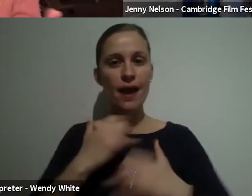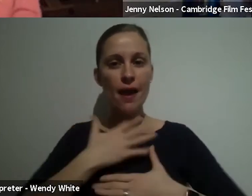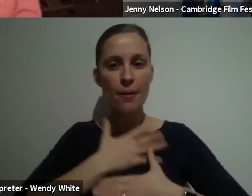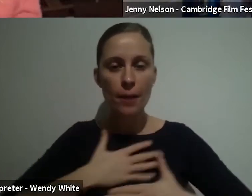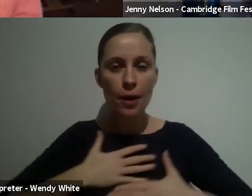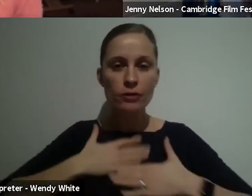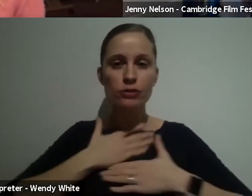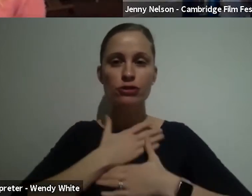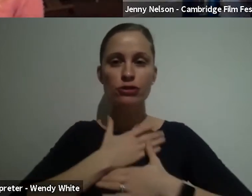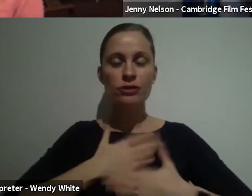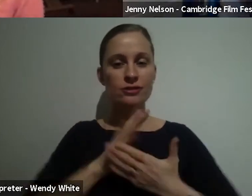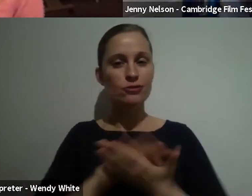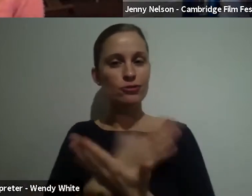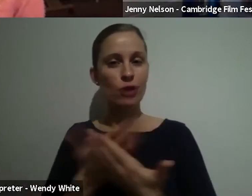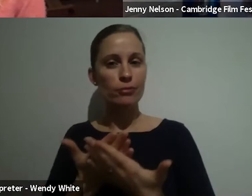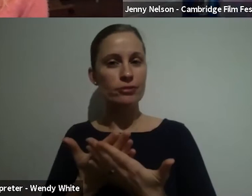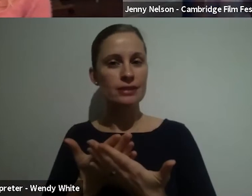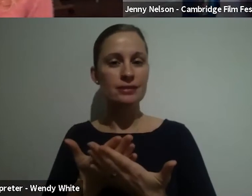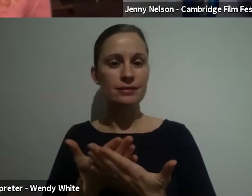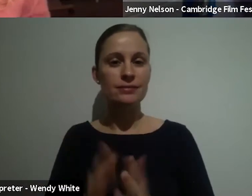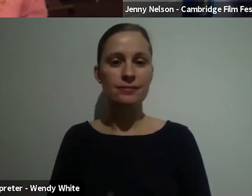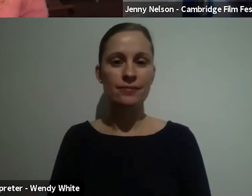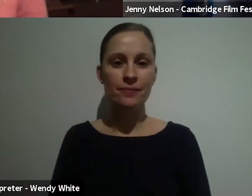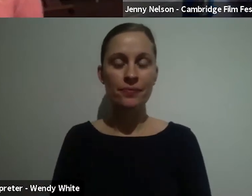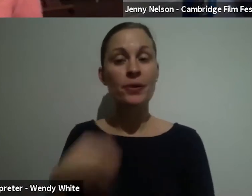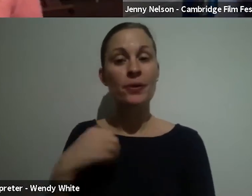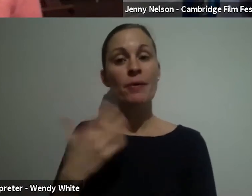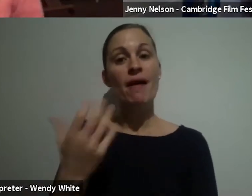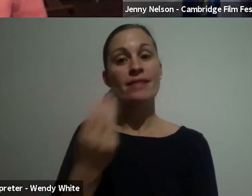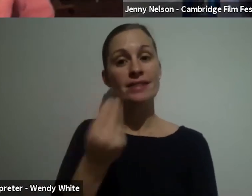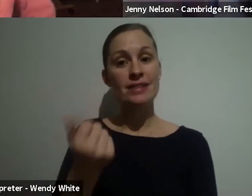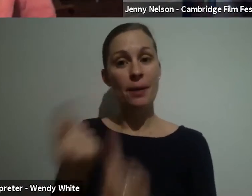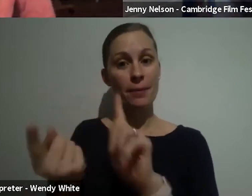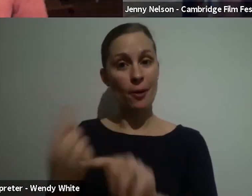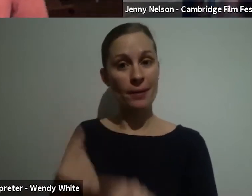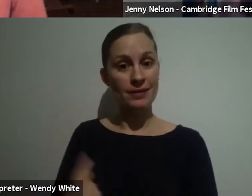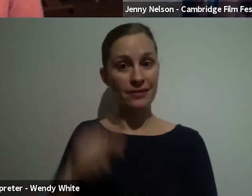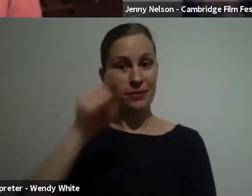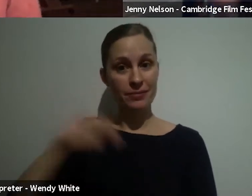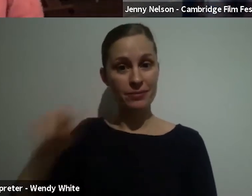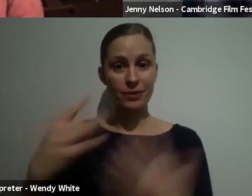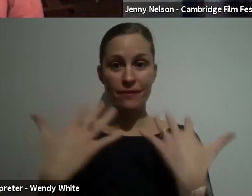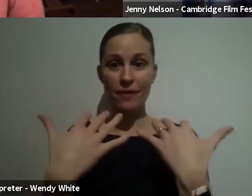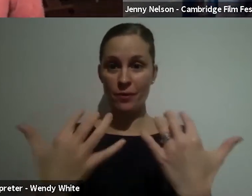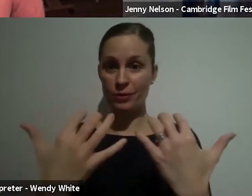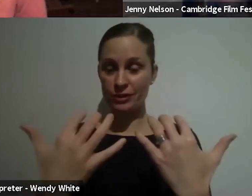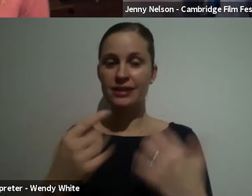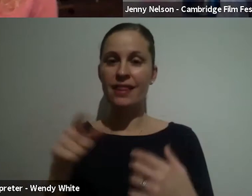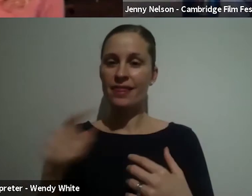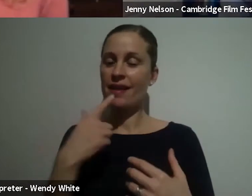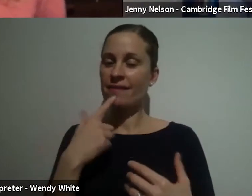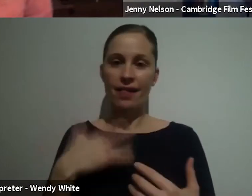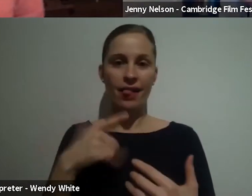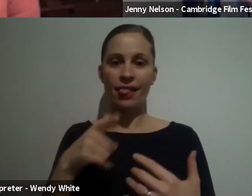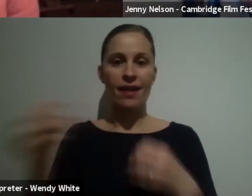to interpret it. We're getting some comments from people watching who are agreeing at just how brilliant the casting is.